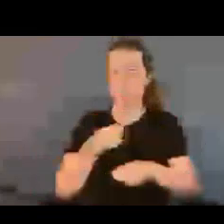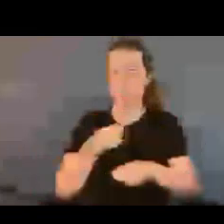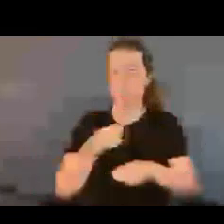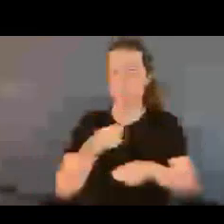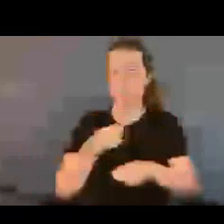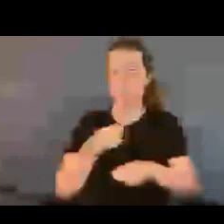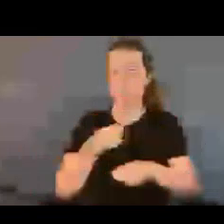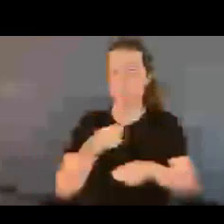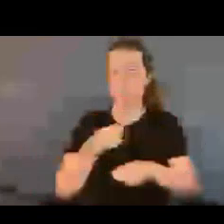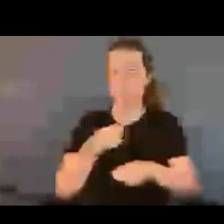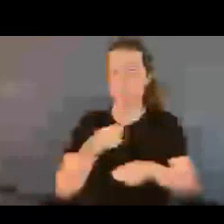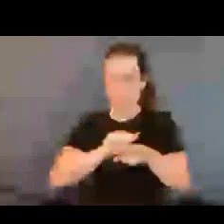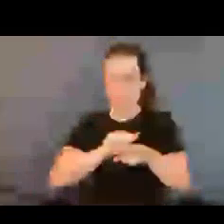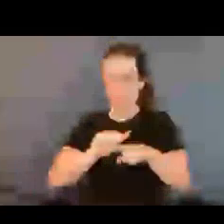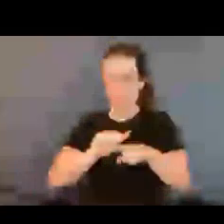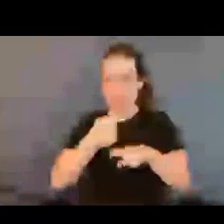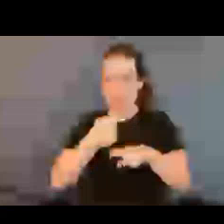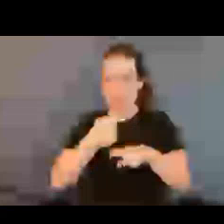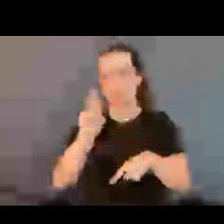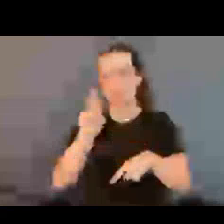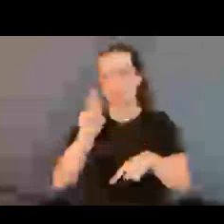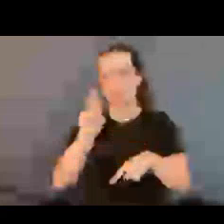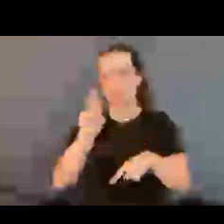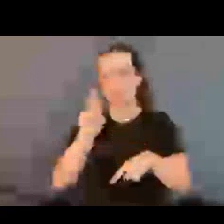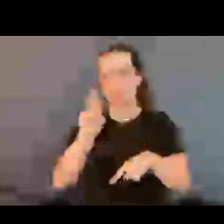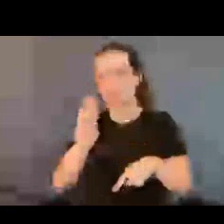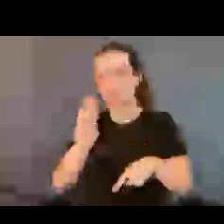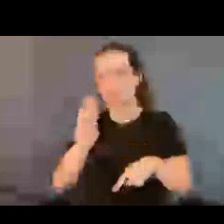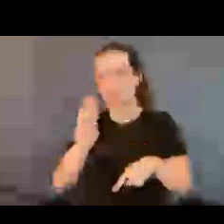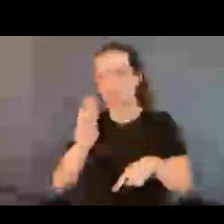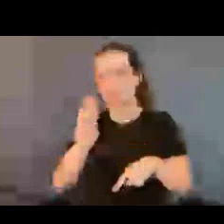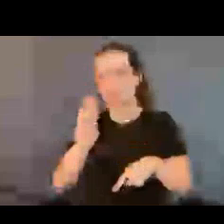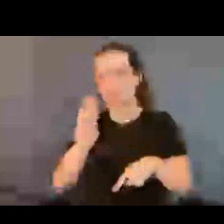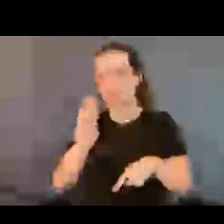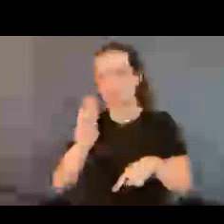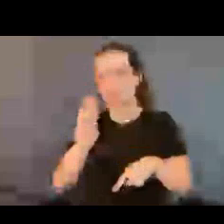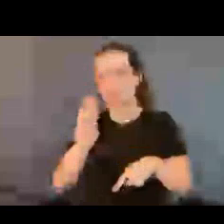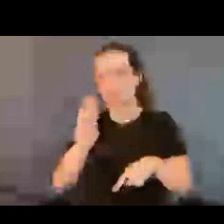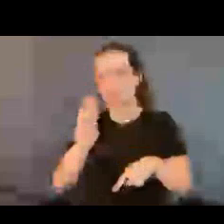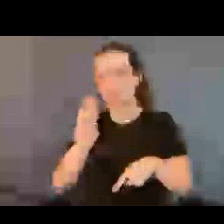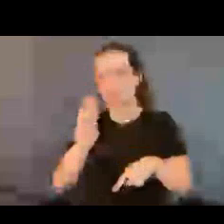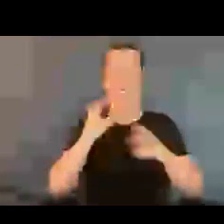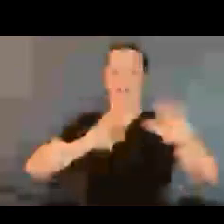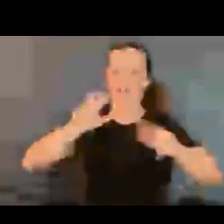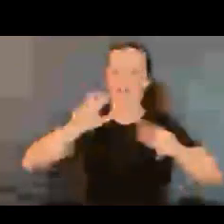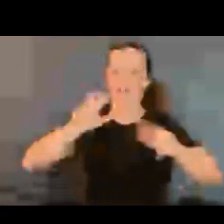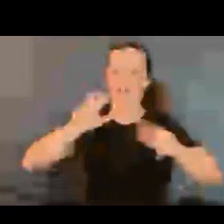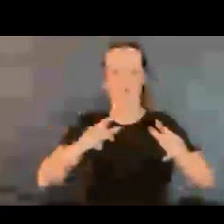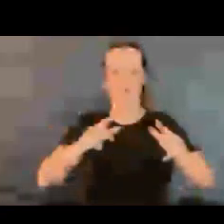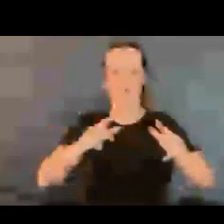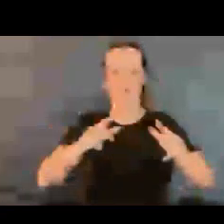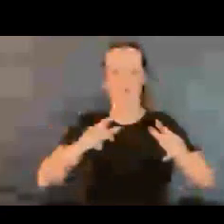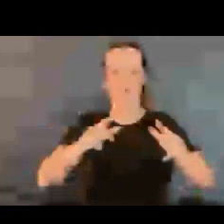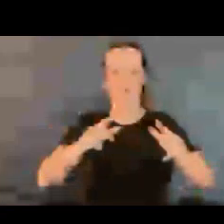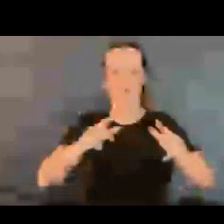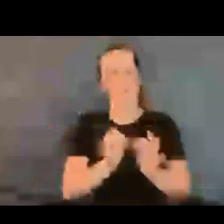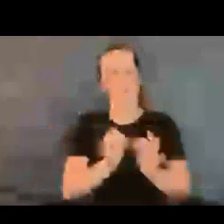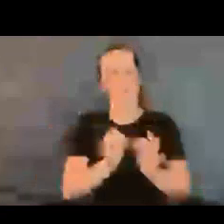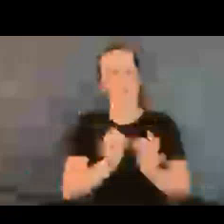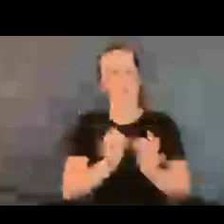be yeah, perfect for that because of how much climbing it is, and it's really a rewarding course despite the climbing